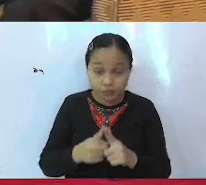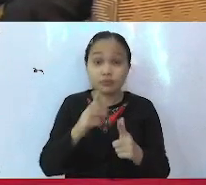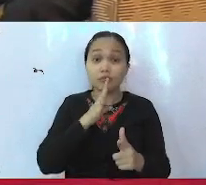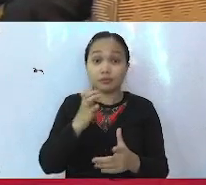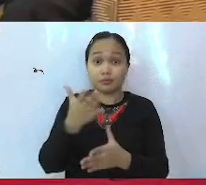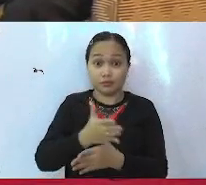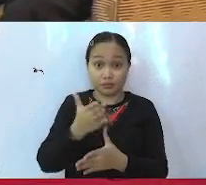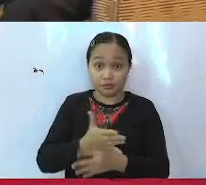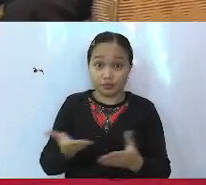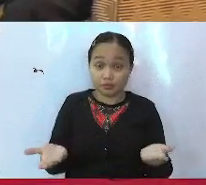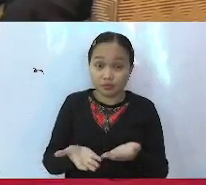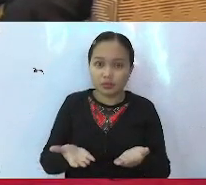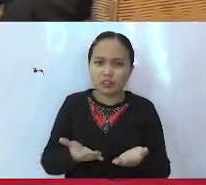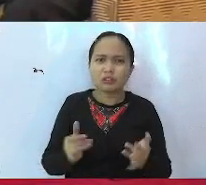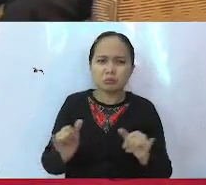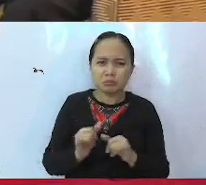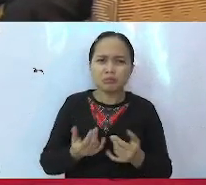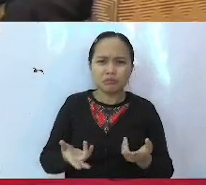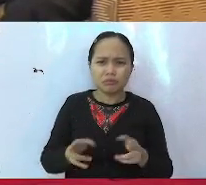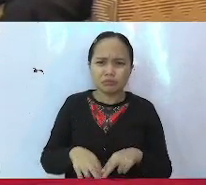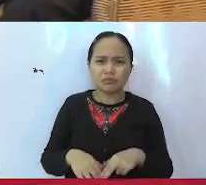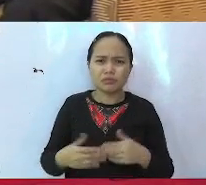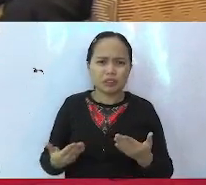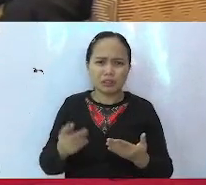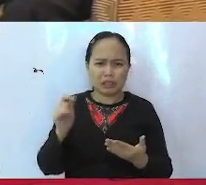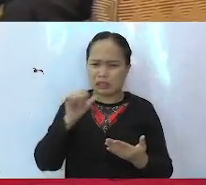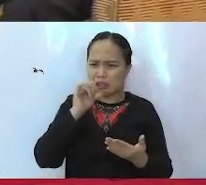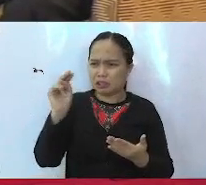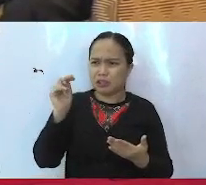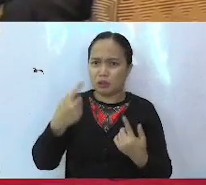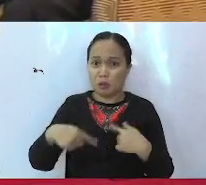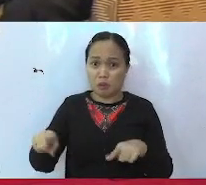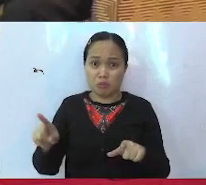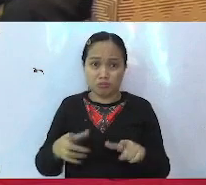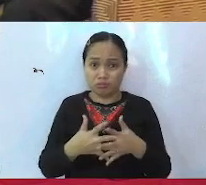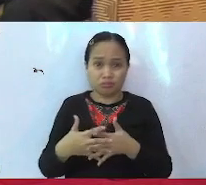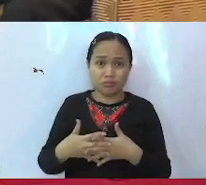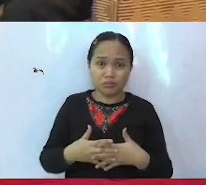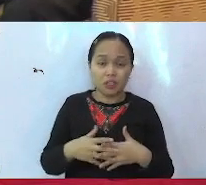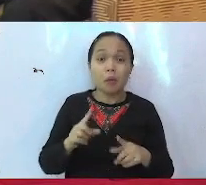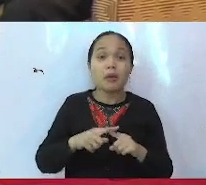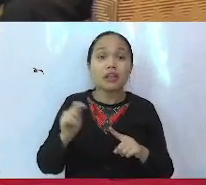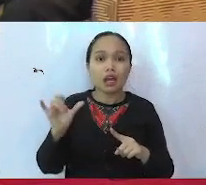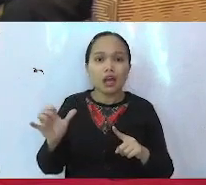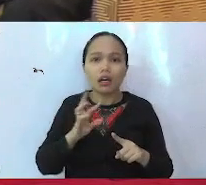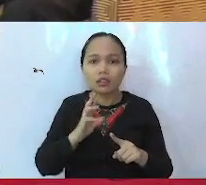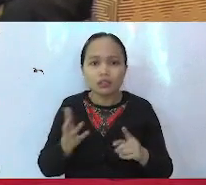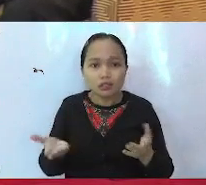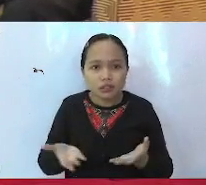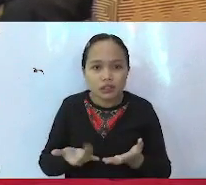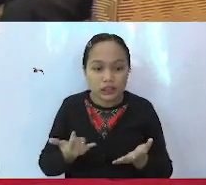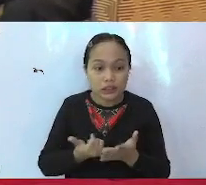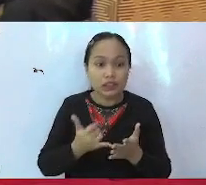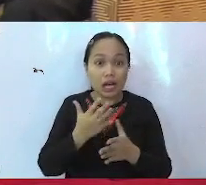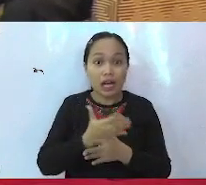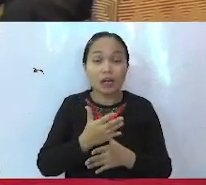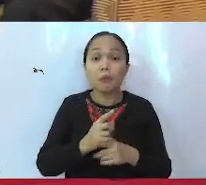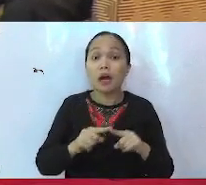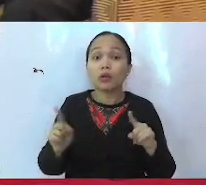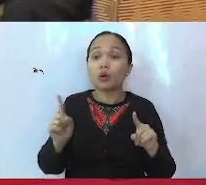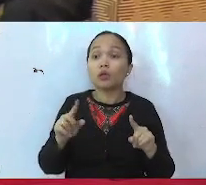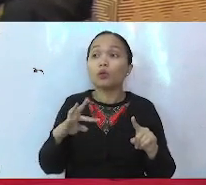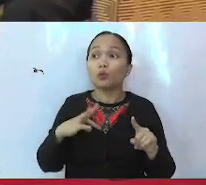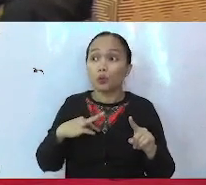is the same thing that will happen here. They don't need to go there. It's already here. Oh, yeah. But the blessing is that what they're